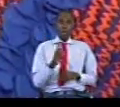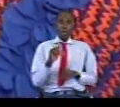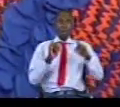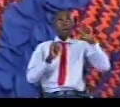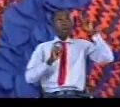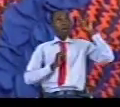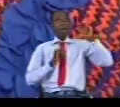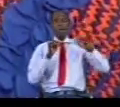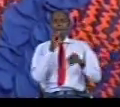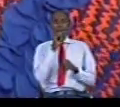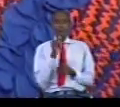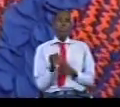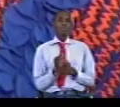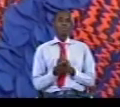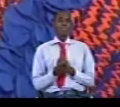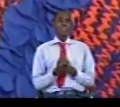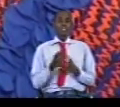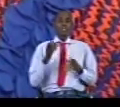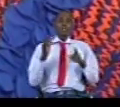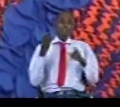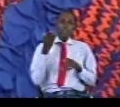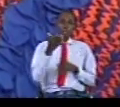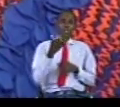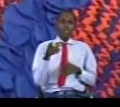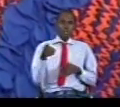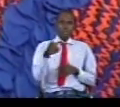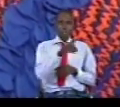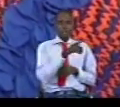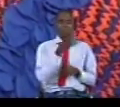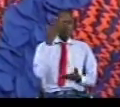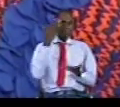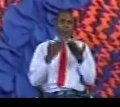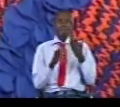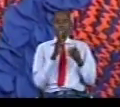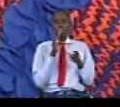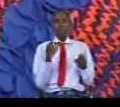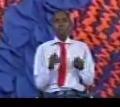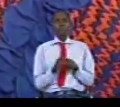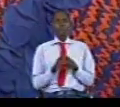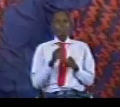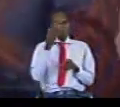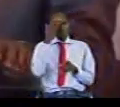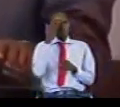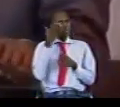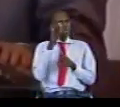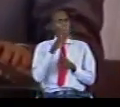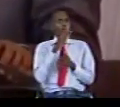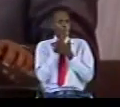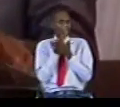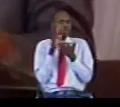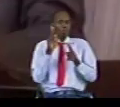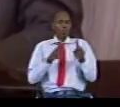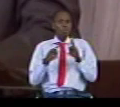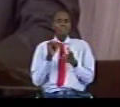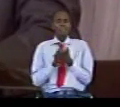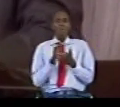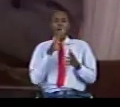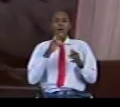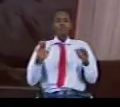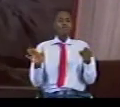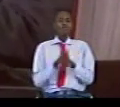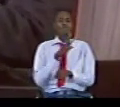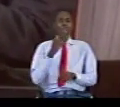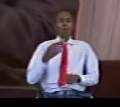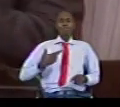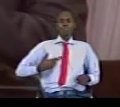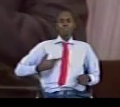am, there ye may be also. You know, there are some people, they're religious people, traditionally religious